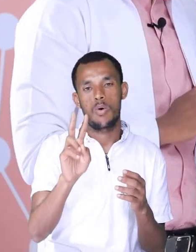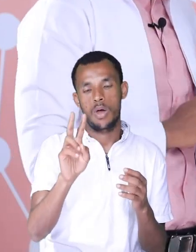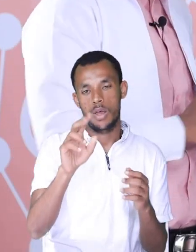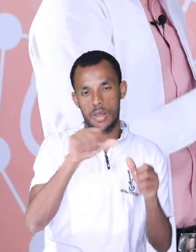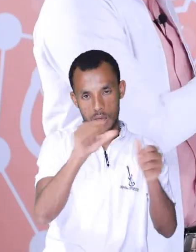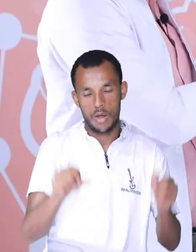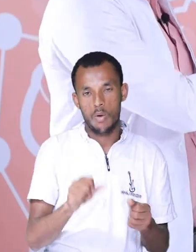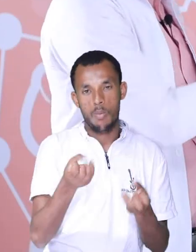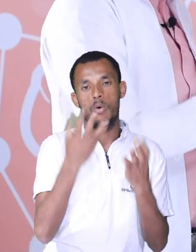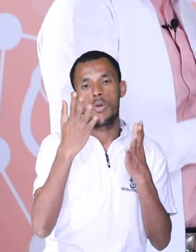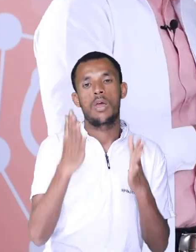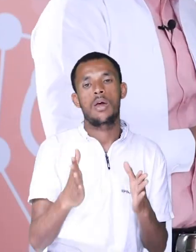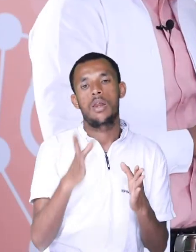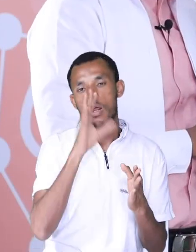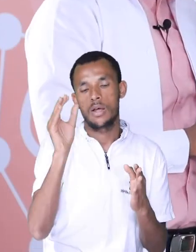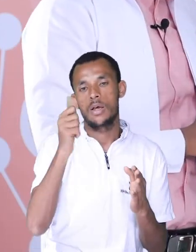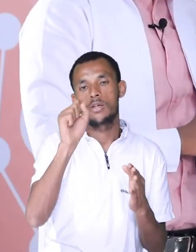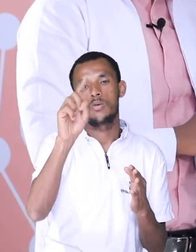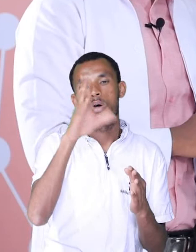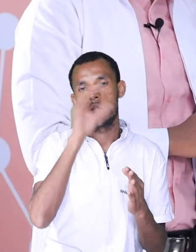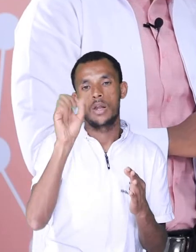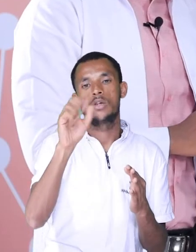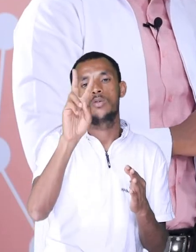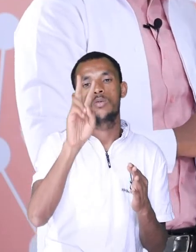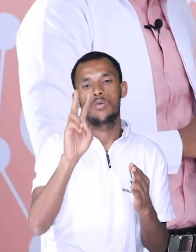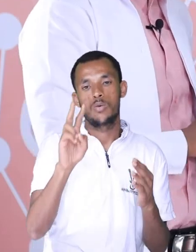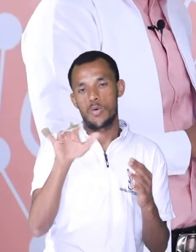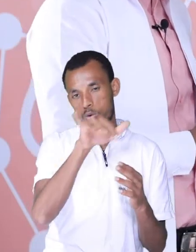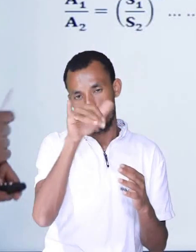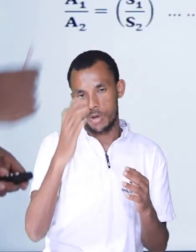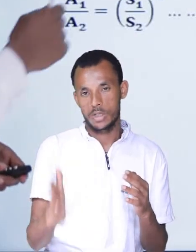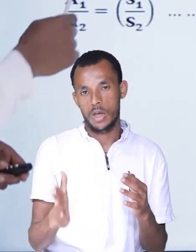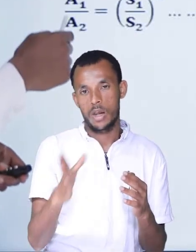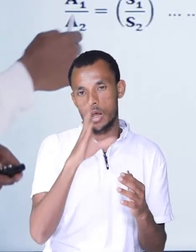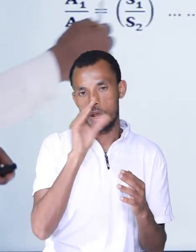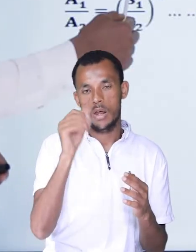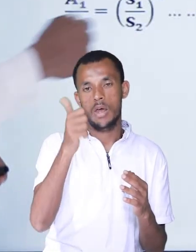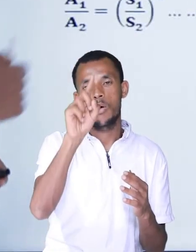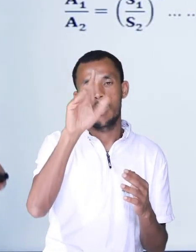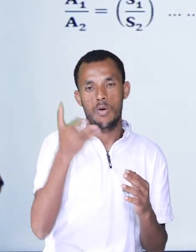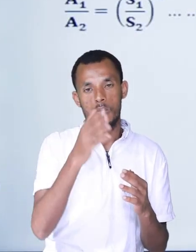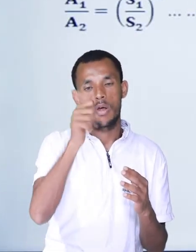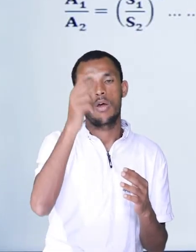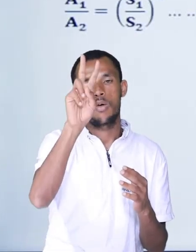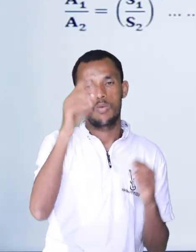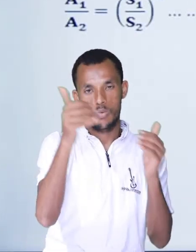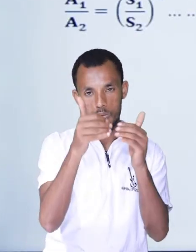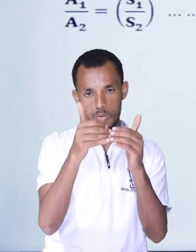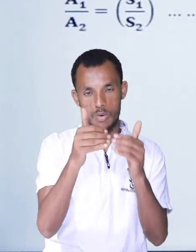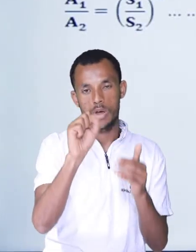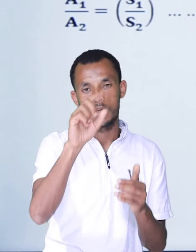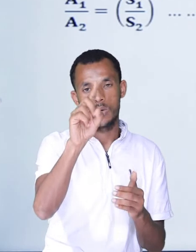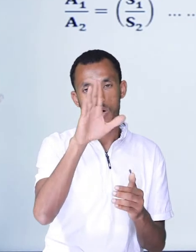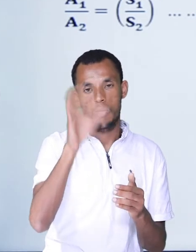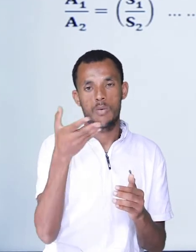the polygon and S1 and S2 are their corresponding sides. So A1 over A2 is equal to